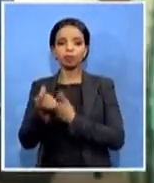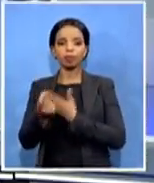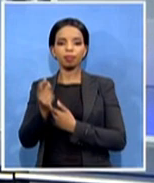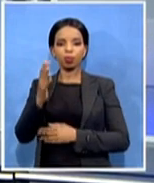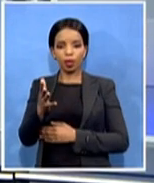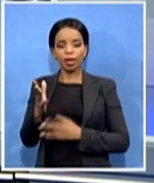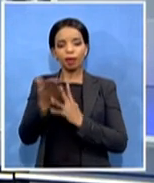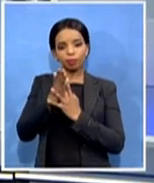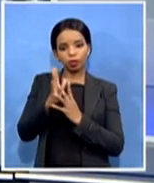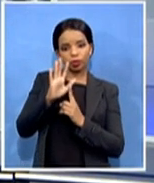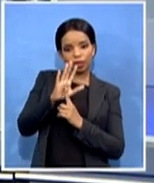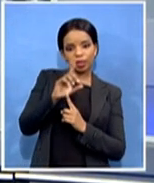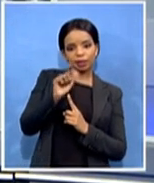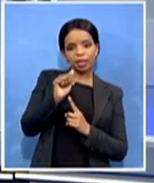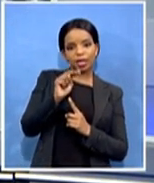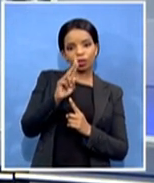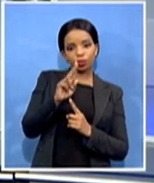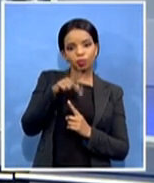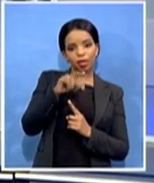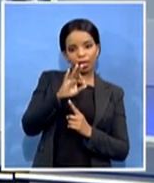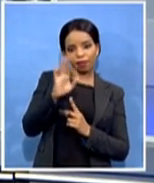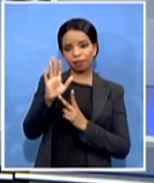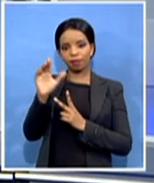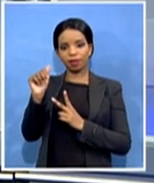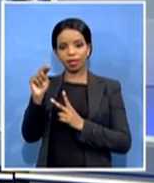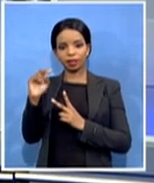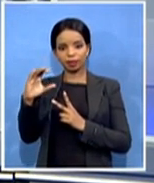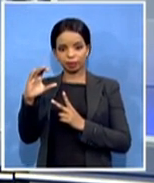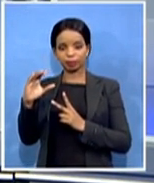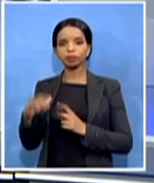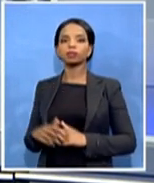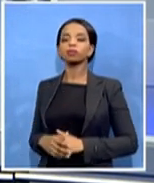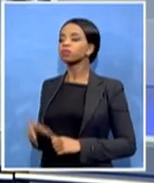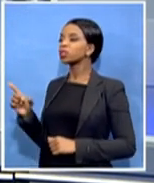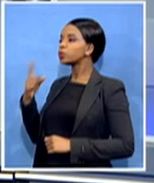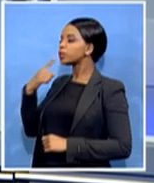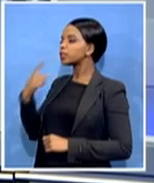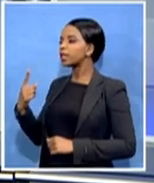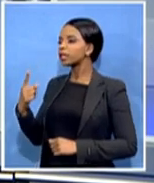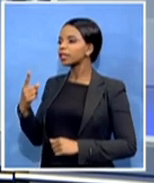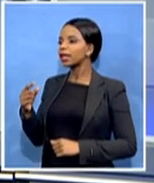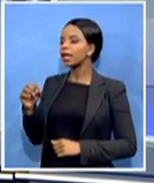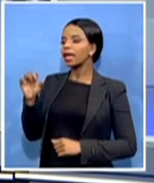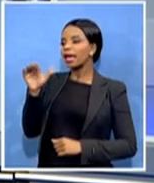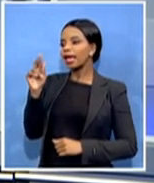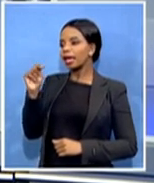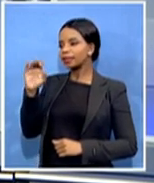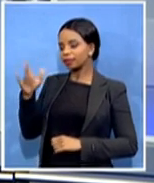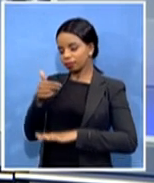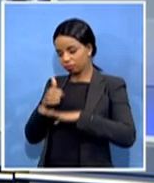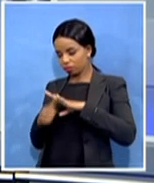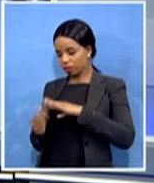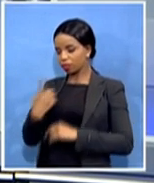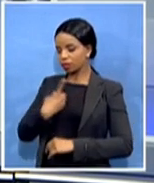When you say that the ANC humbled itself in order to pay back this money, would you say a large part of that